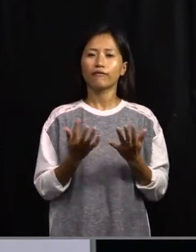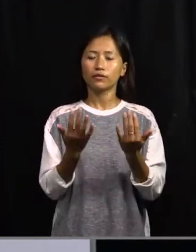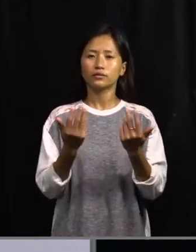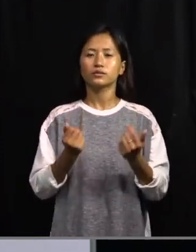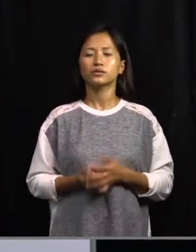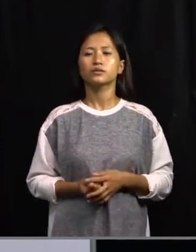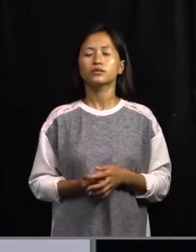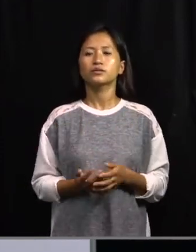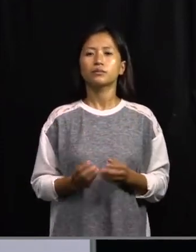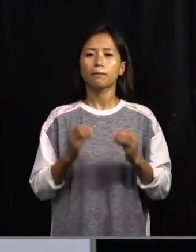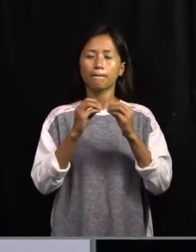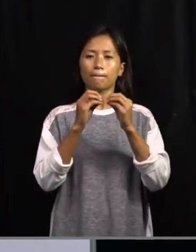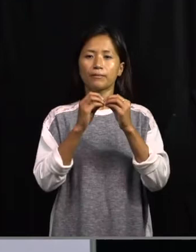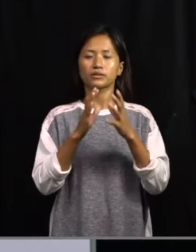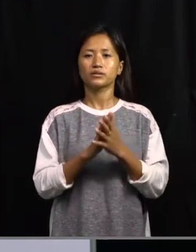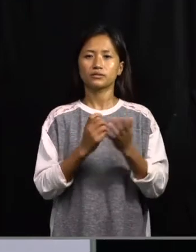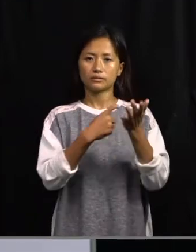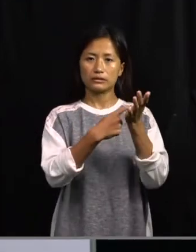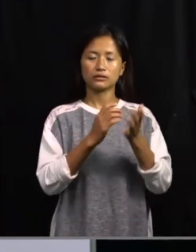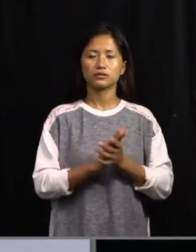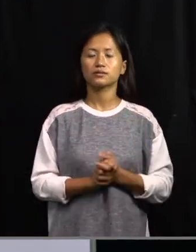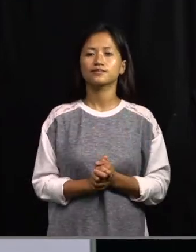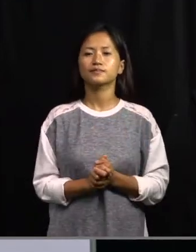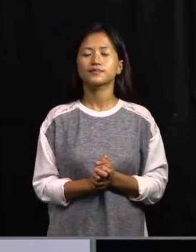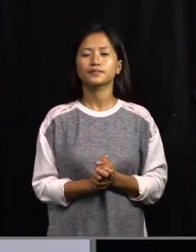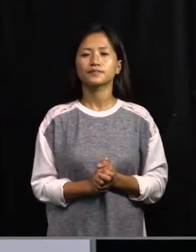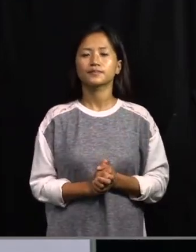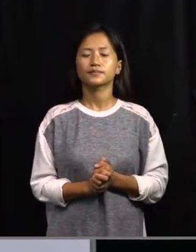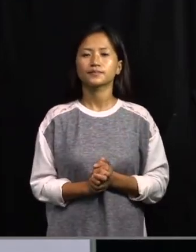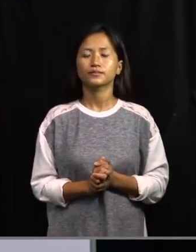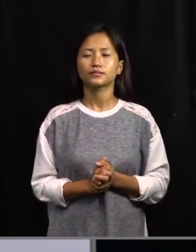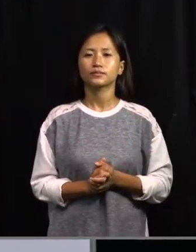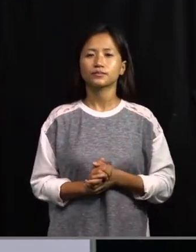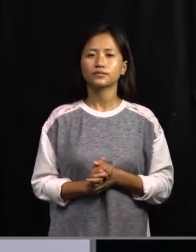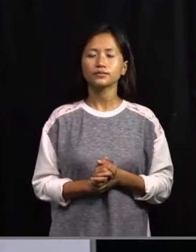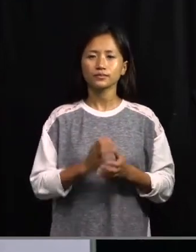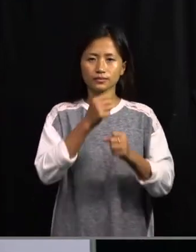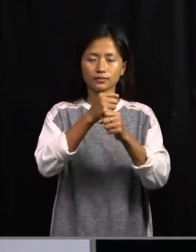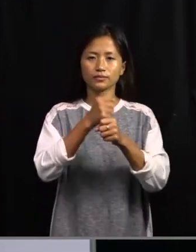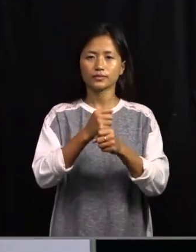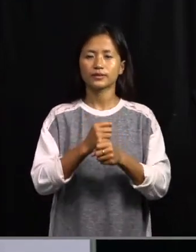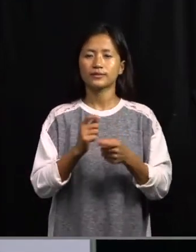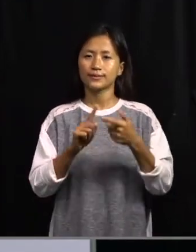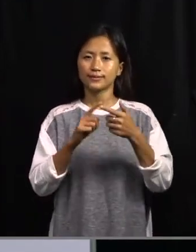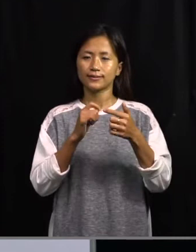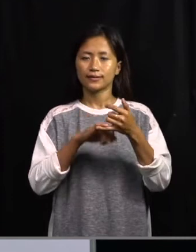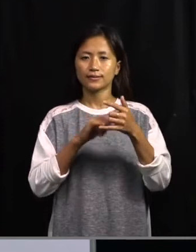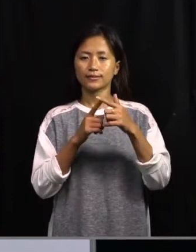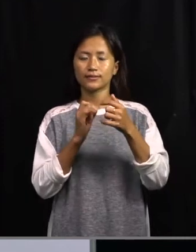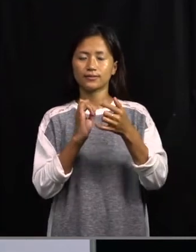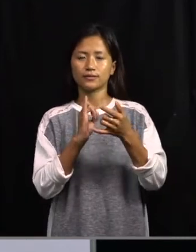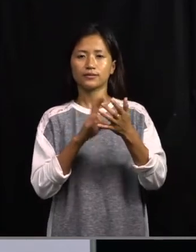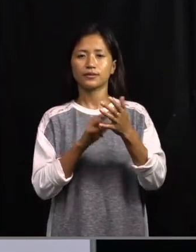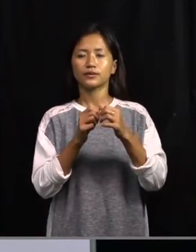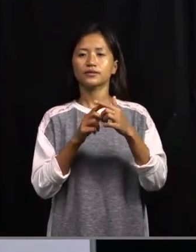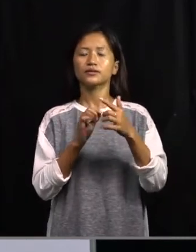called budget receipts. Are you all getting the point or not? The government is estimating to receive